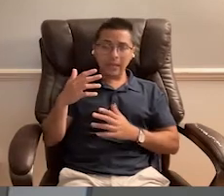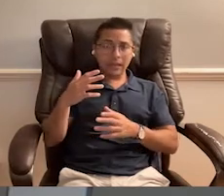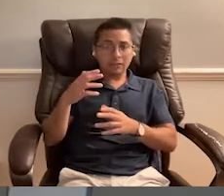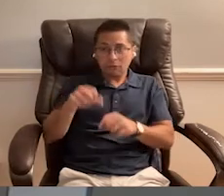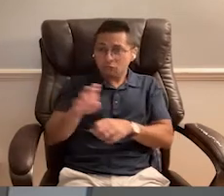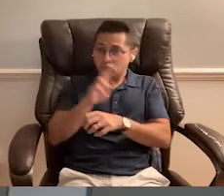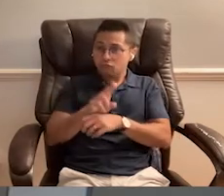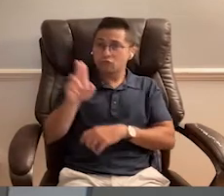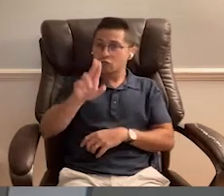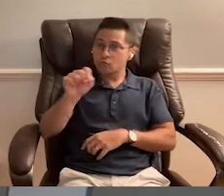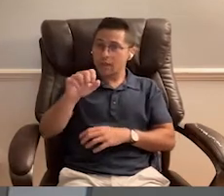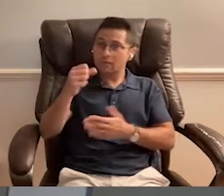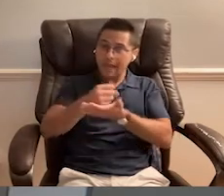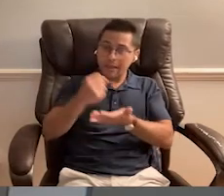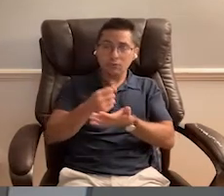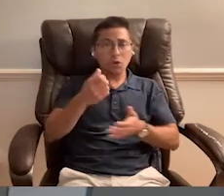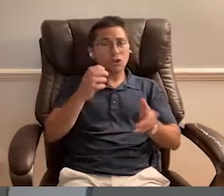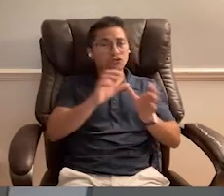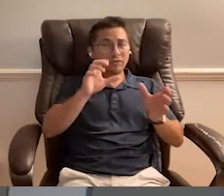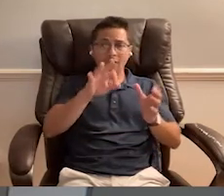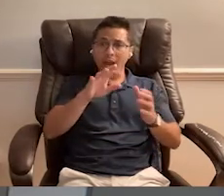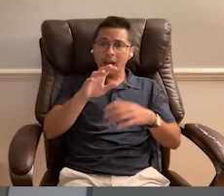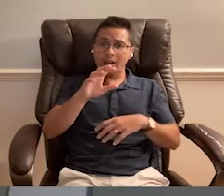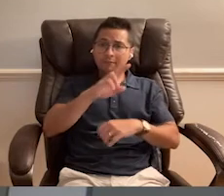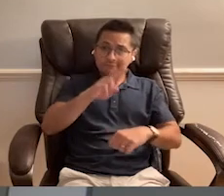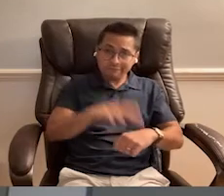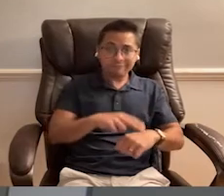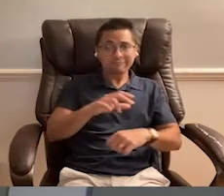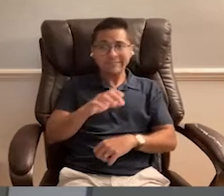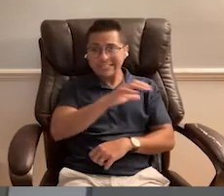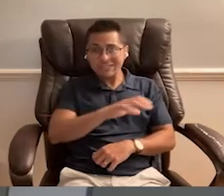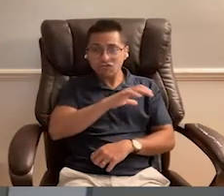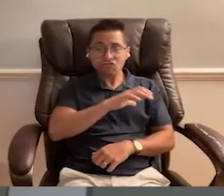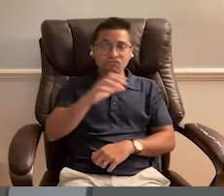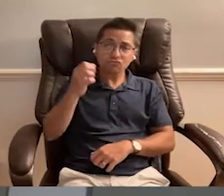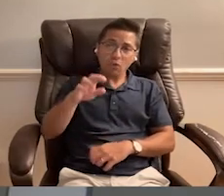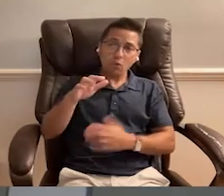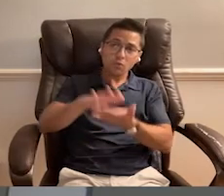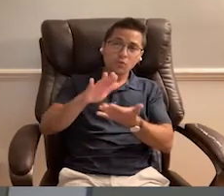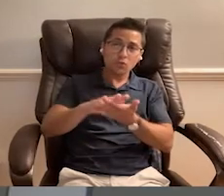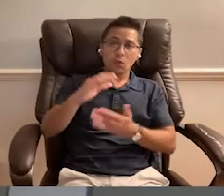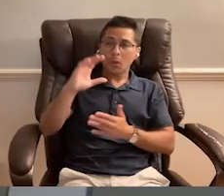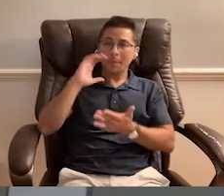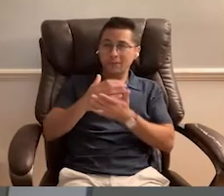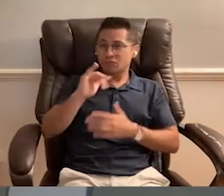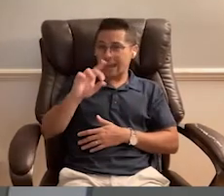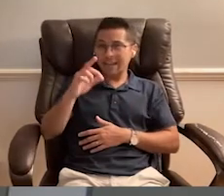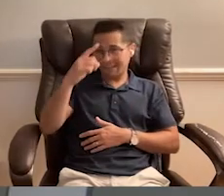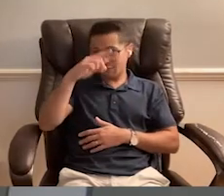We may also get the passport, the U.S. passport, or certificate of naturalization, certificate of